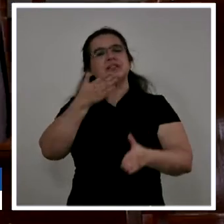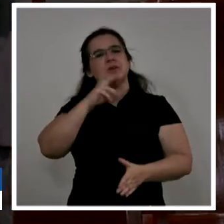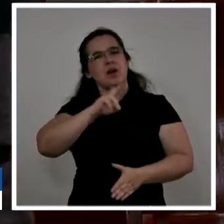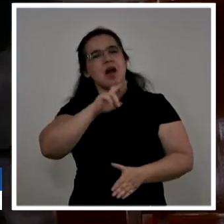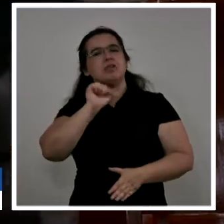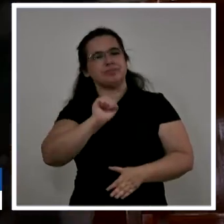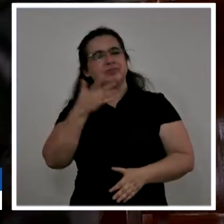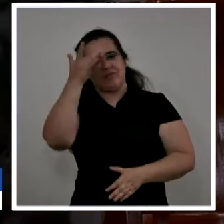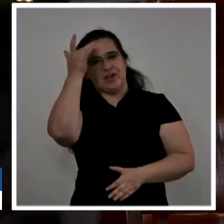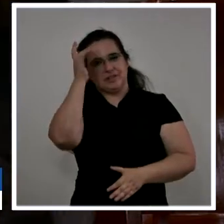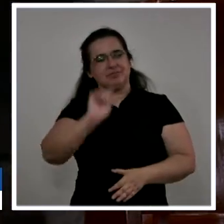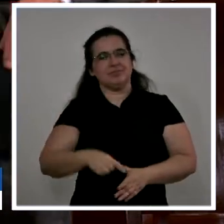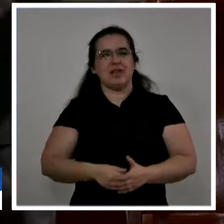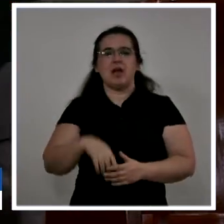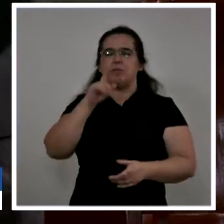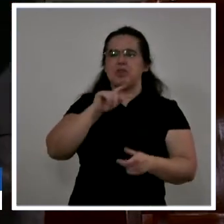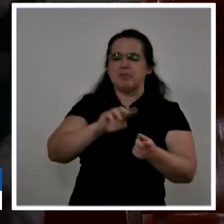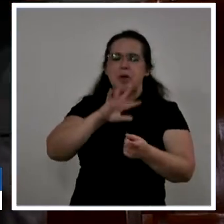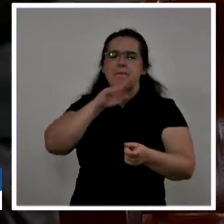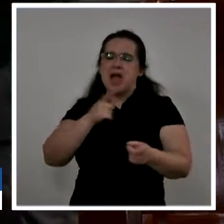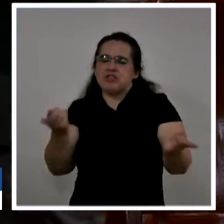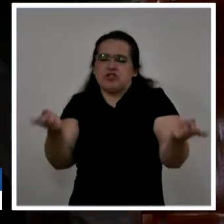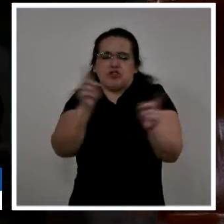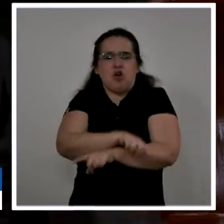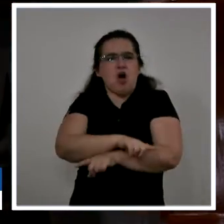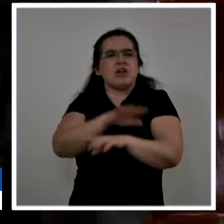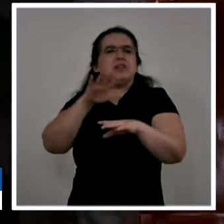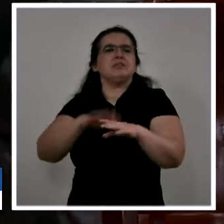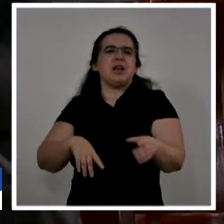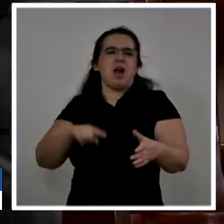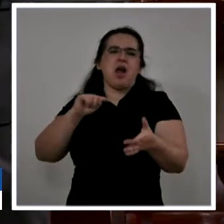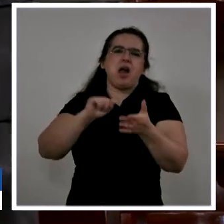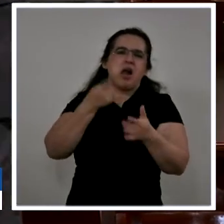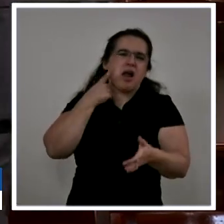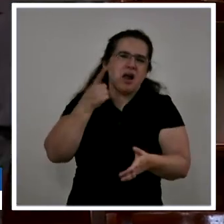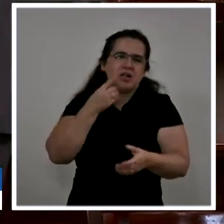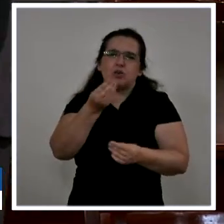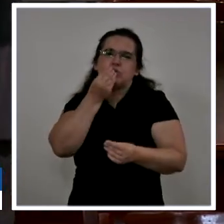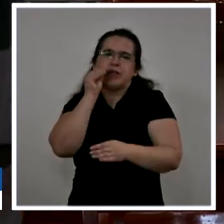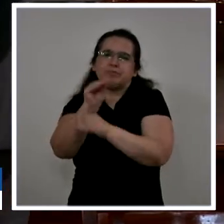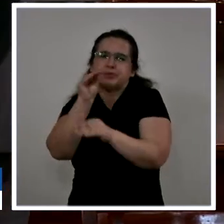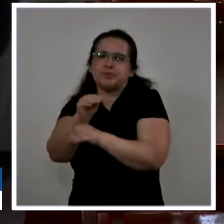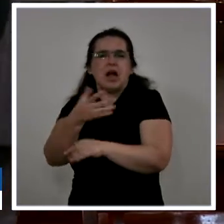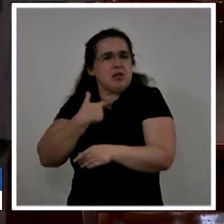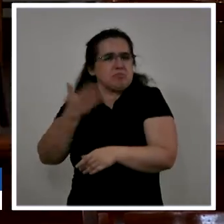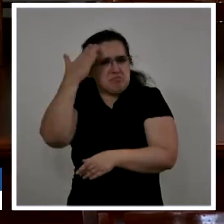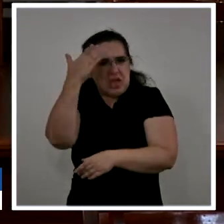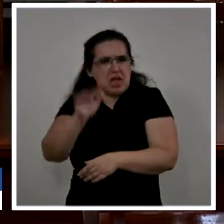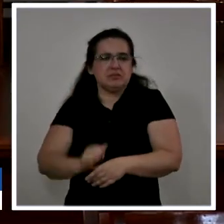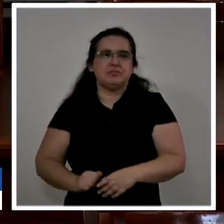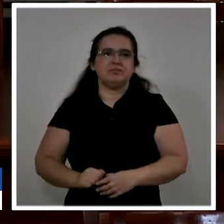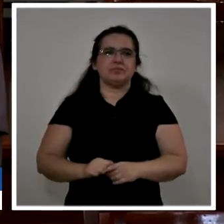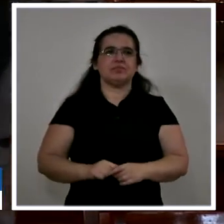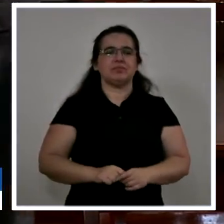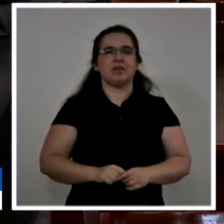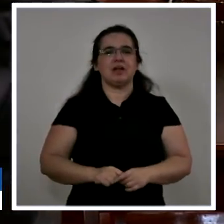who you want to mate. Podemos trocar as mães you facilmente. Can feed them what you want to feed them. Podemos alimentá-los com o que nós quisermos. And you can slice up their brains. E podemos cortar